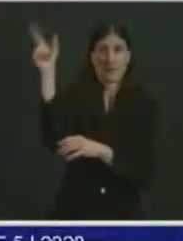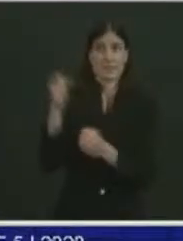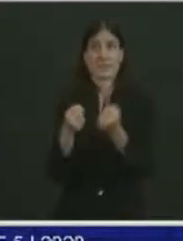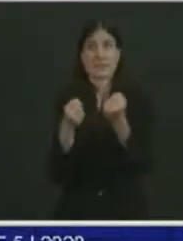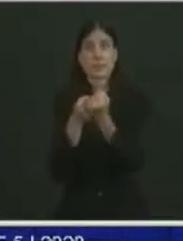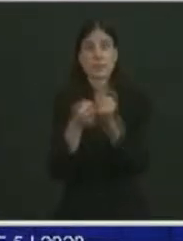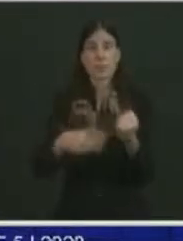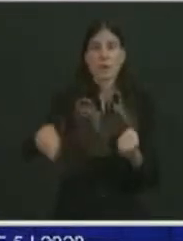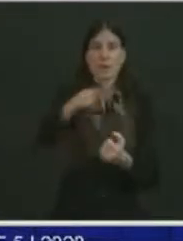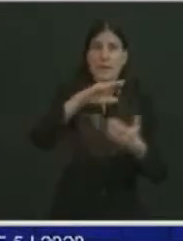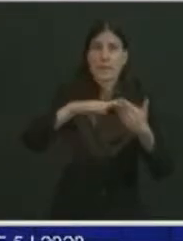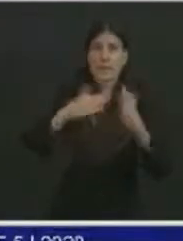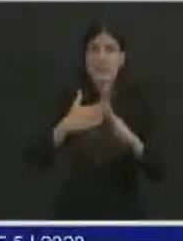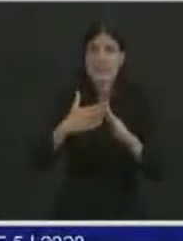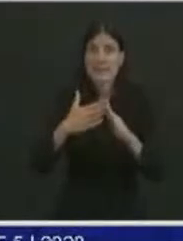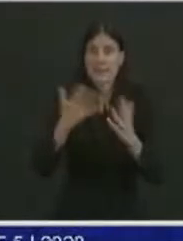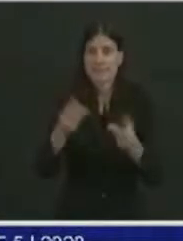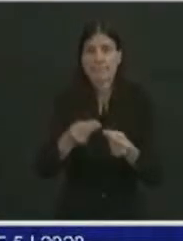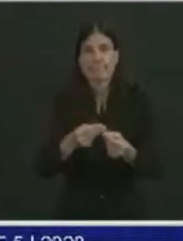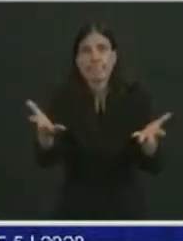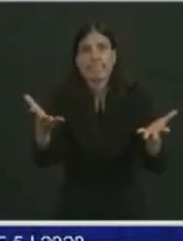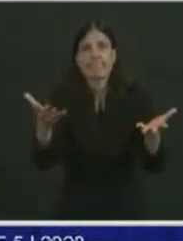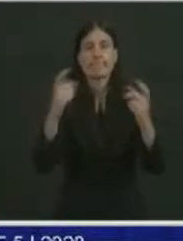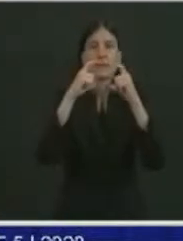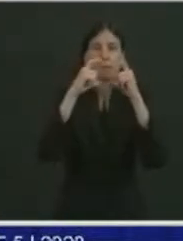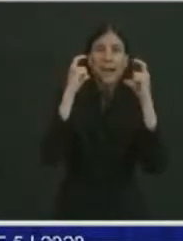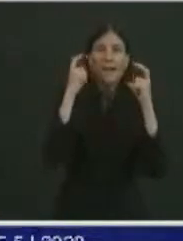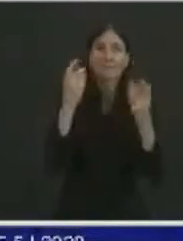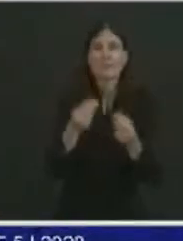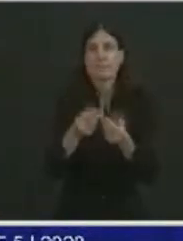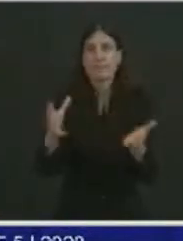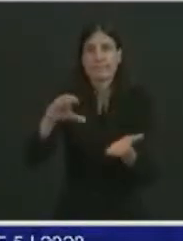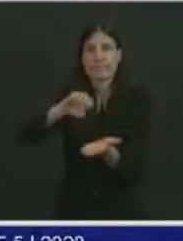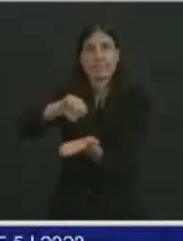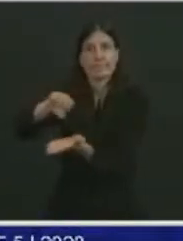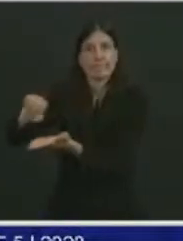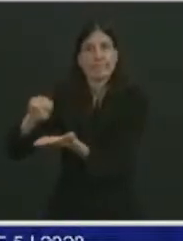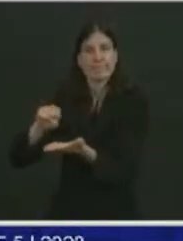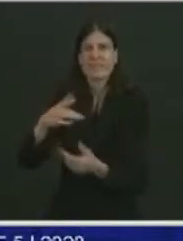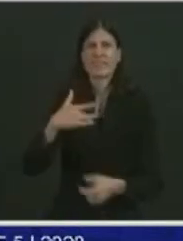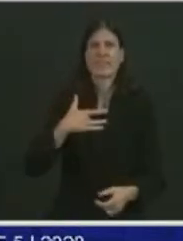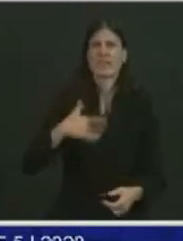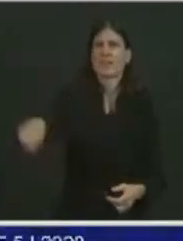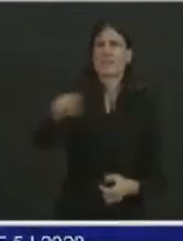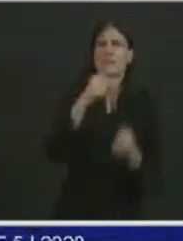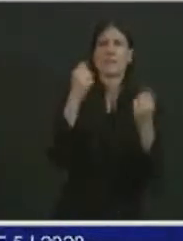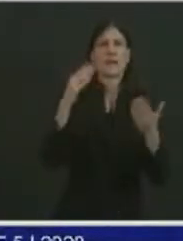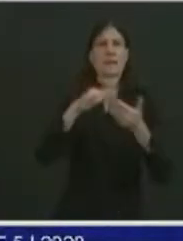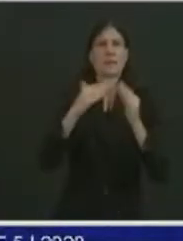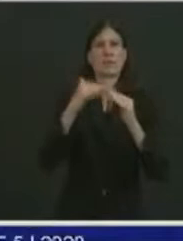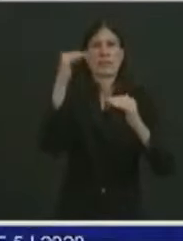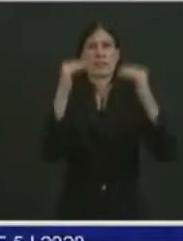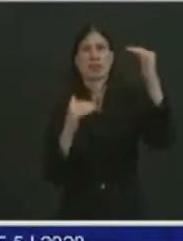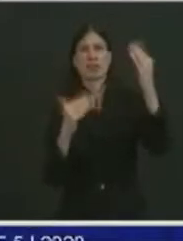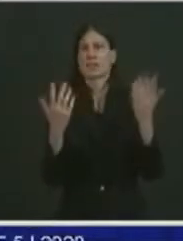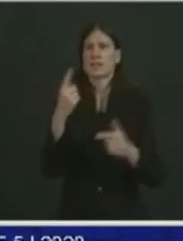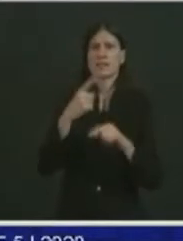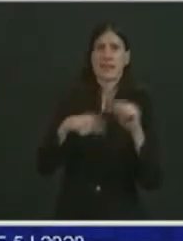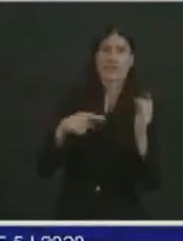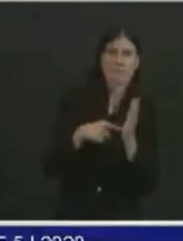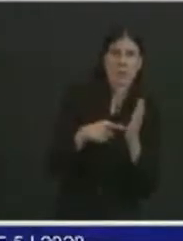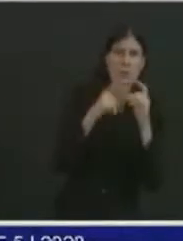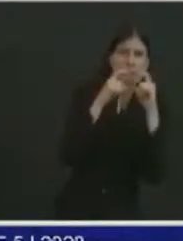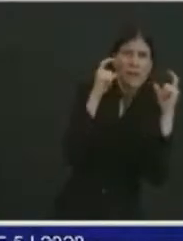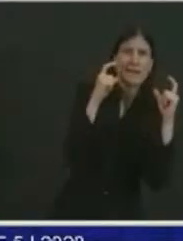injustice. There will be volunteers from the department as well as community partners and others who want